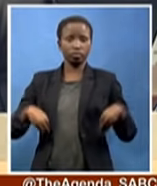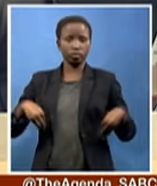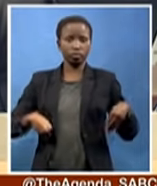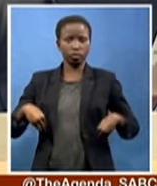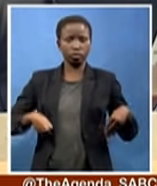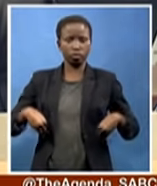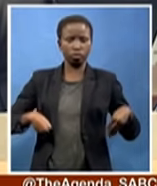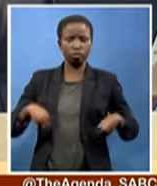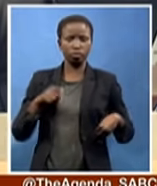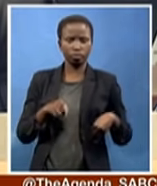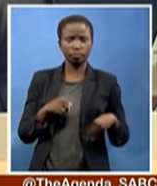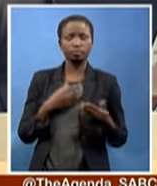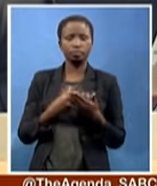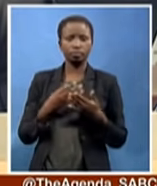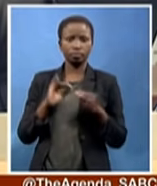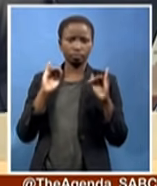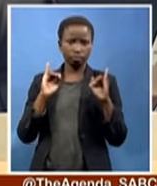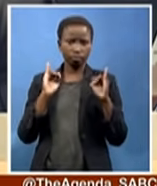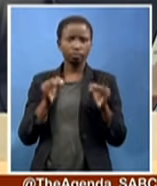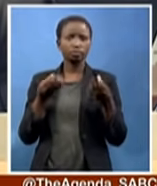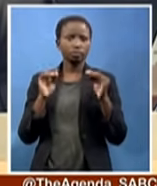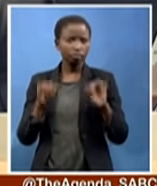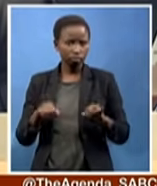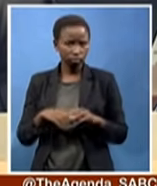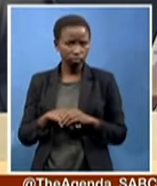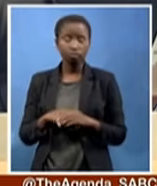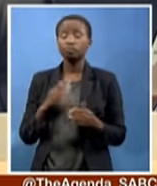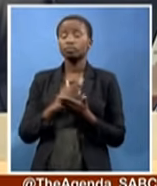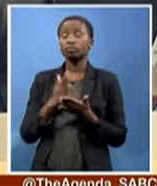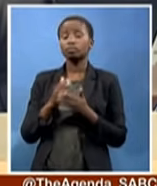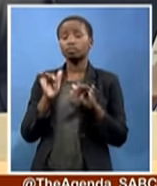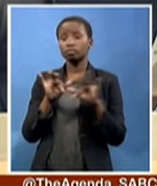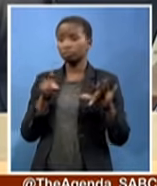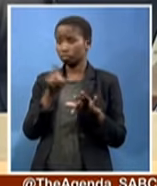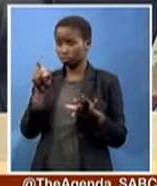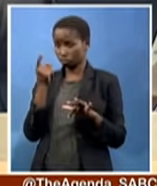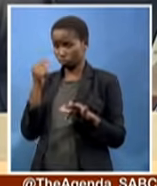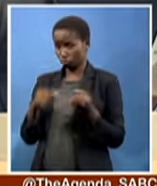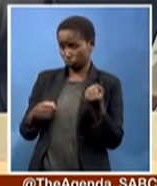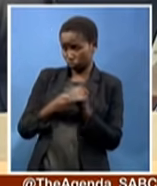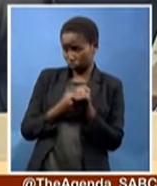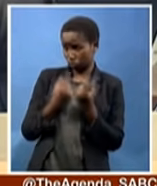Those who perpetrate corruption and related crimes generally